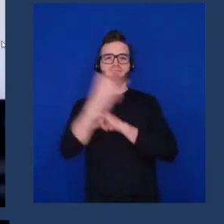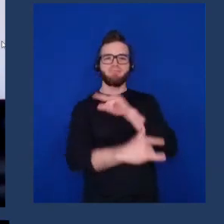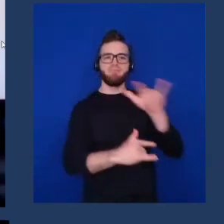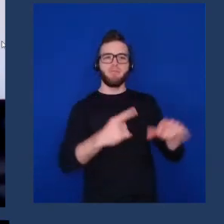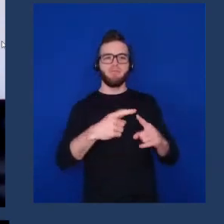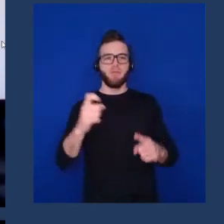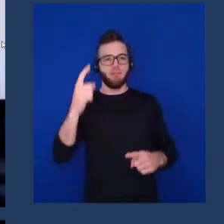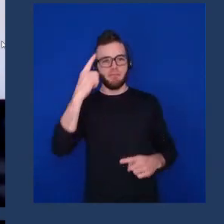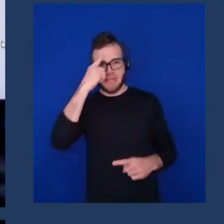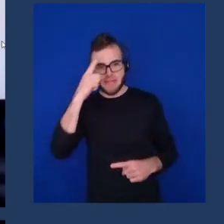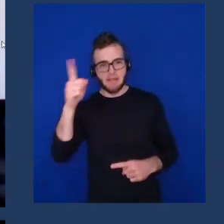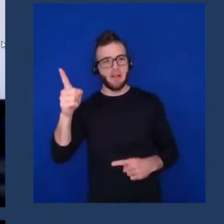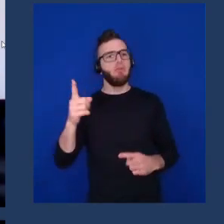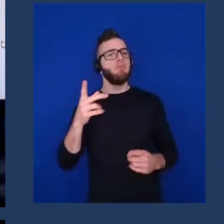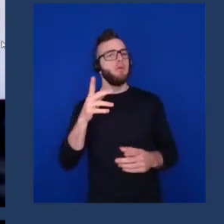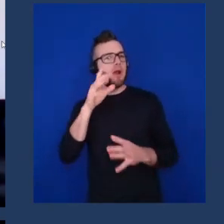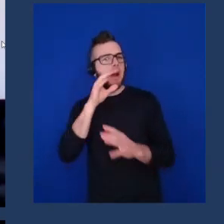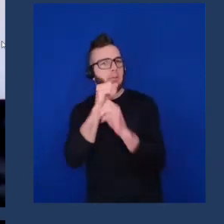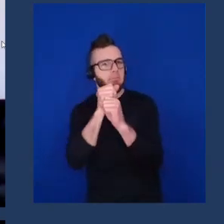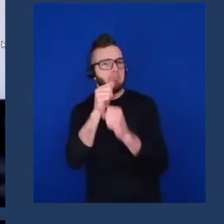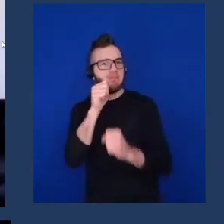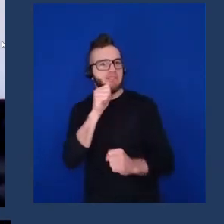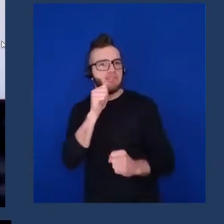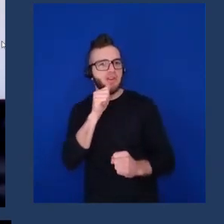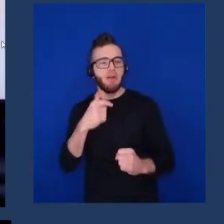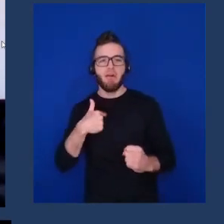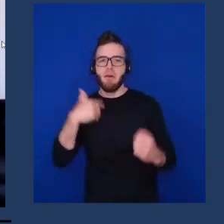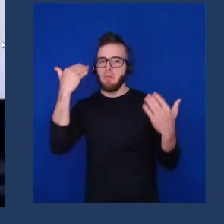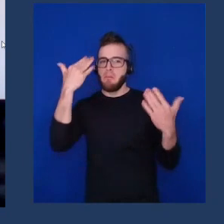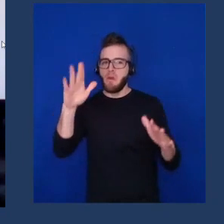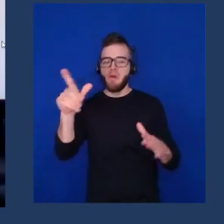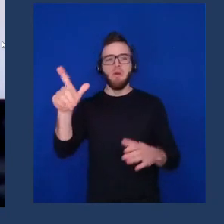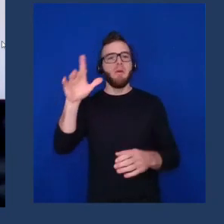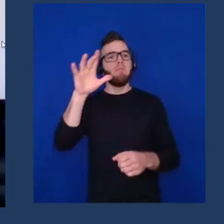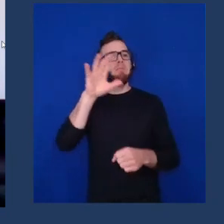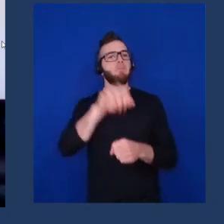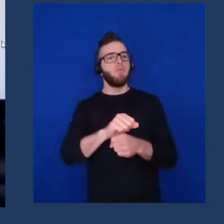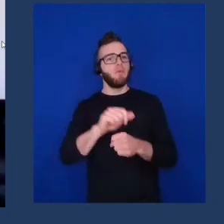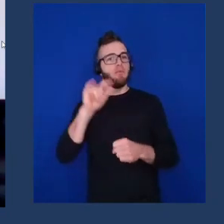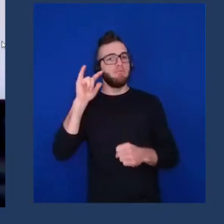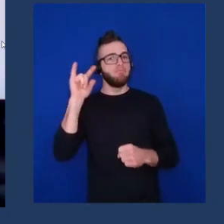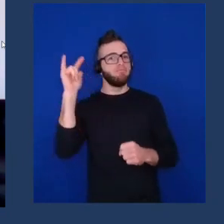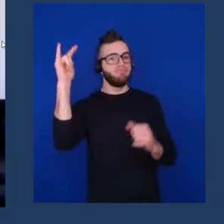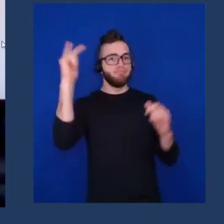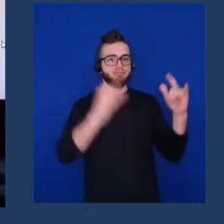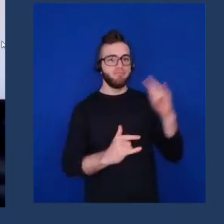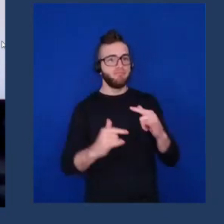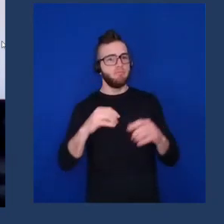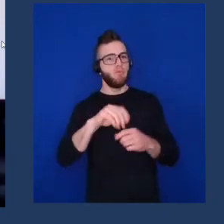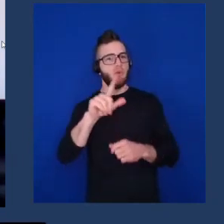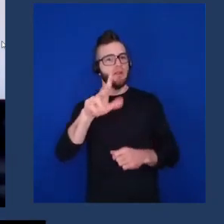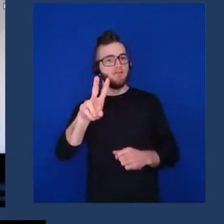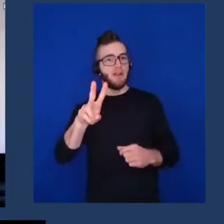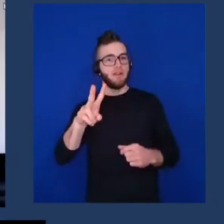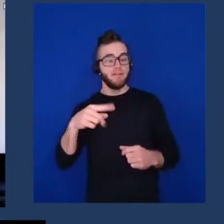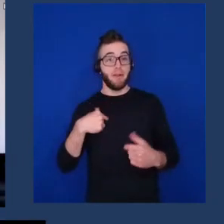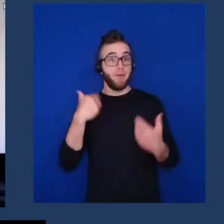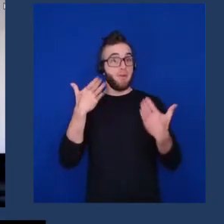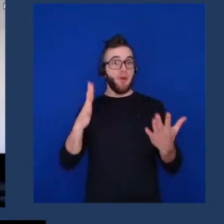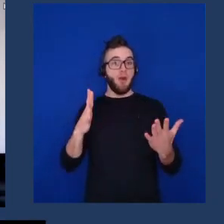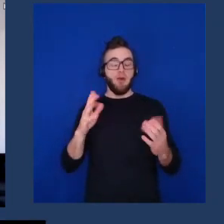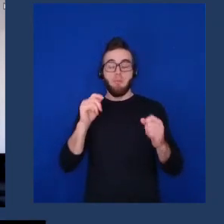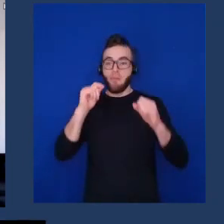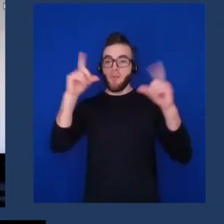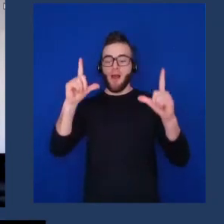was really exciting. And they booked a ticket to Vegas without me knowing it. And so being able to spend the day with them in Vegas was awesome. That's really cool. Very,